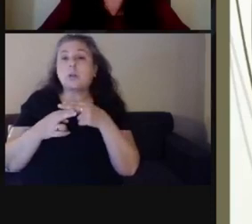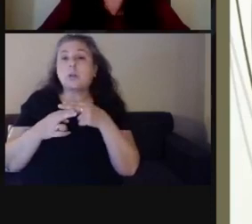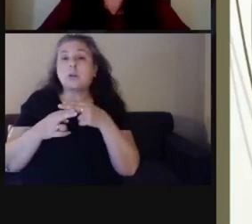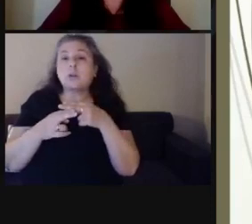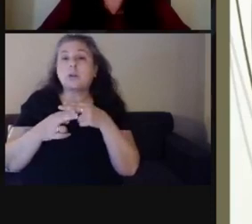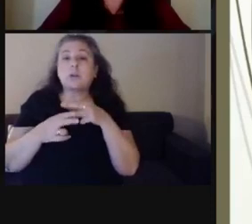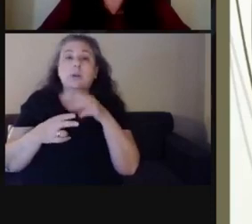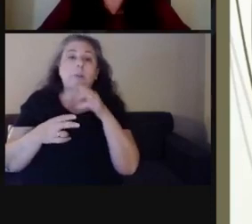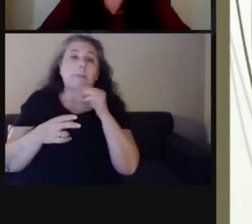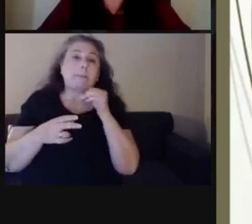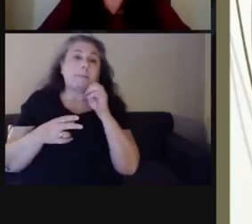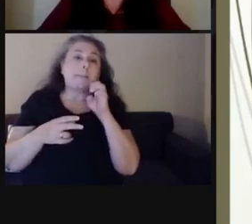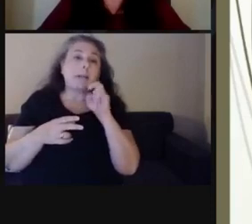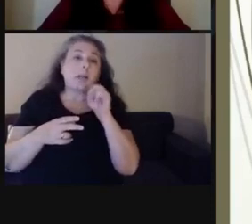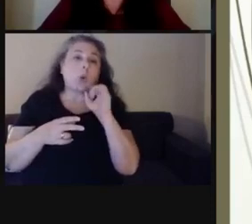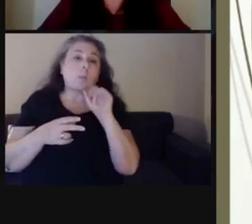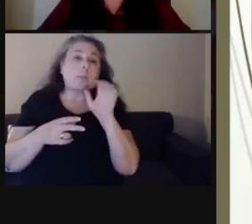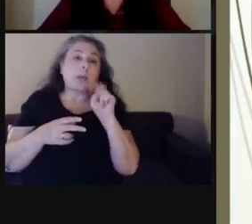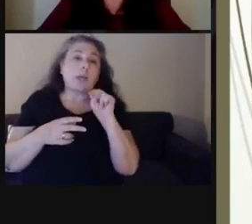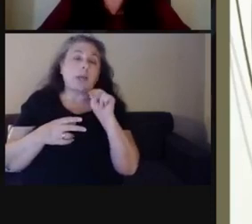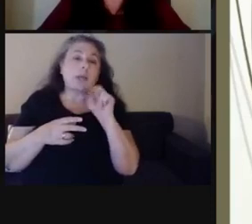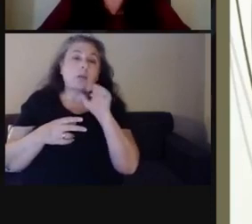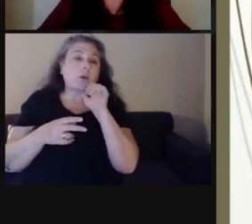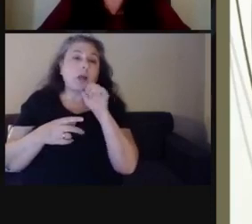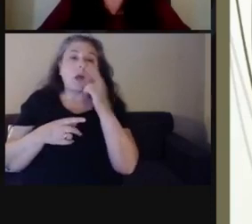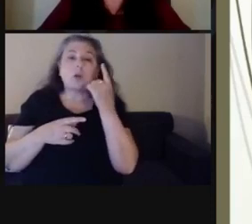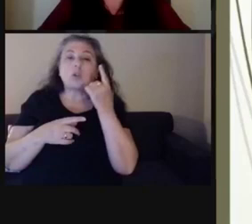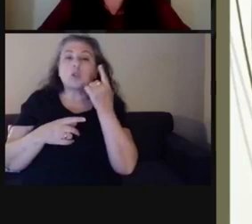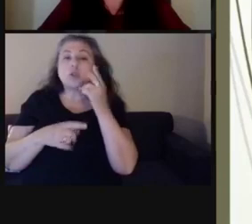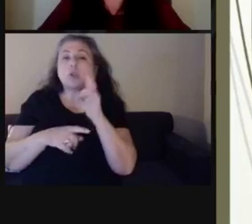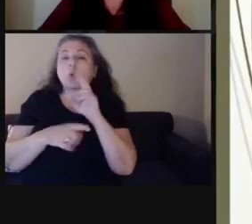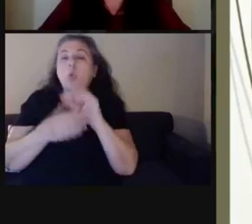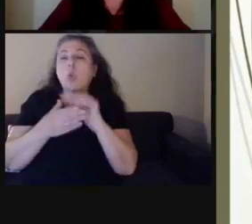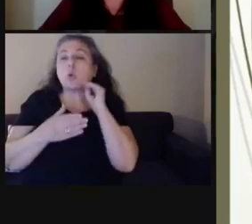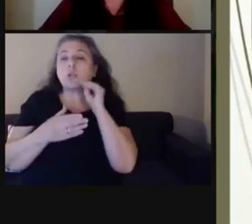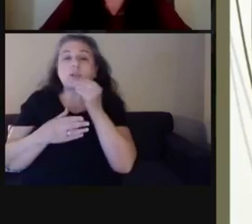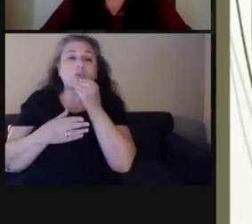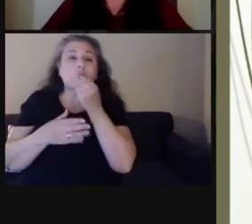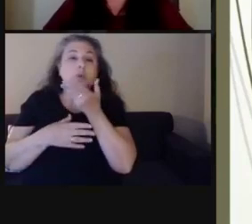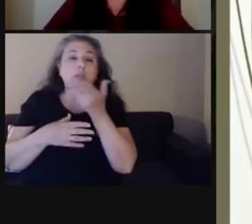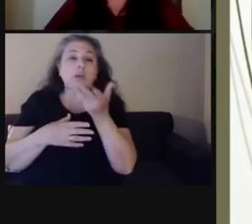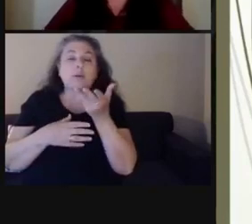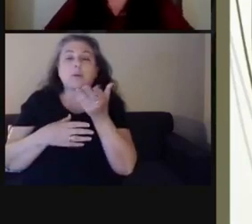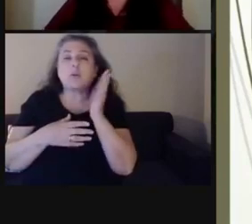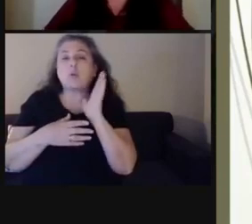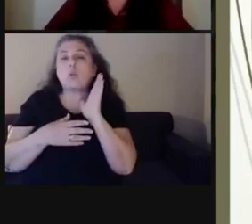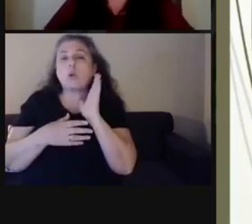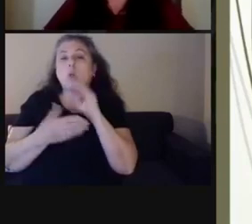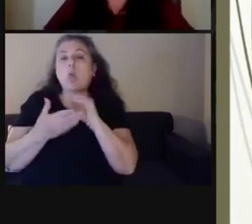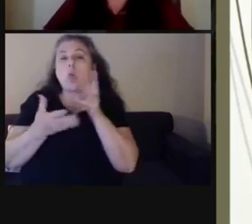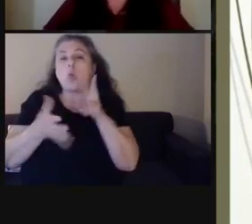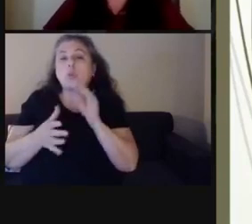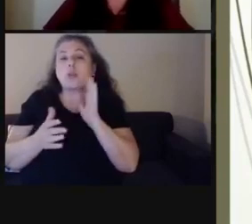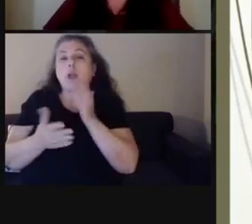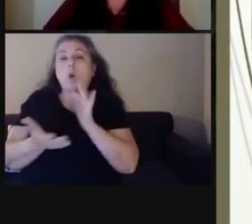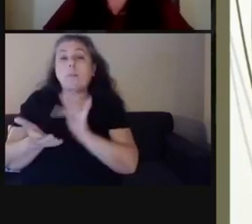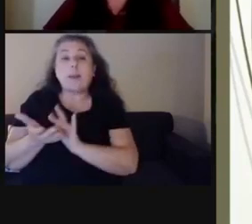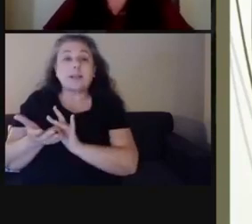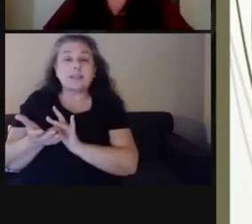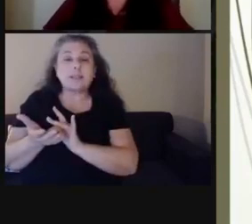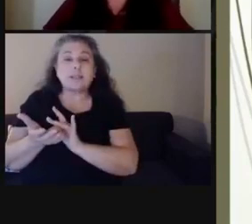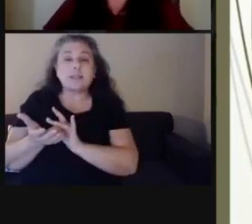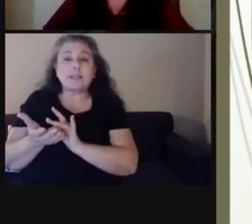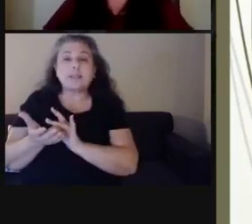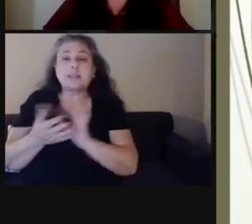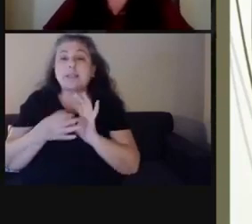monomin, we're not just losing a food substance, we're losing our medicine. This is